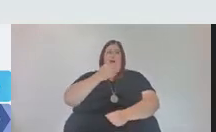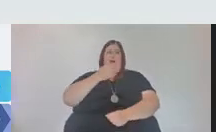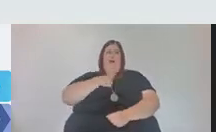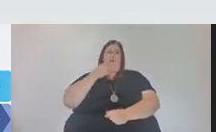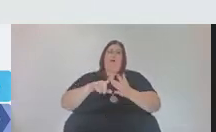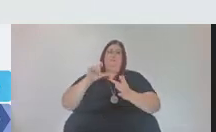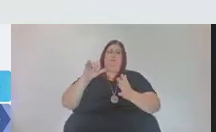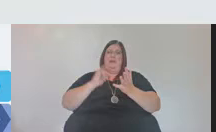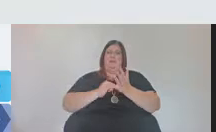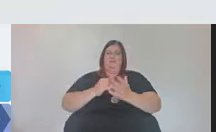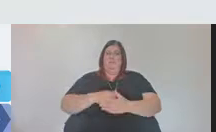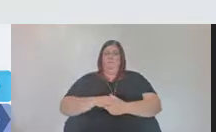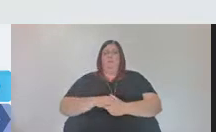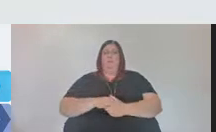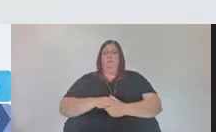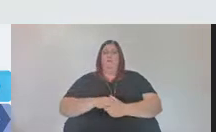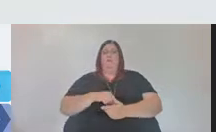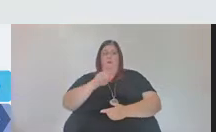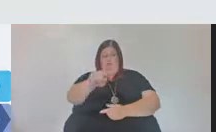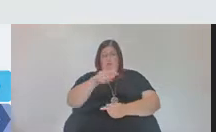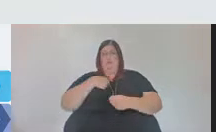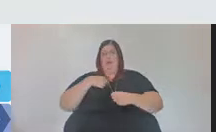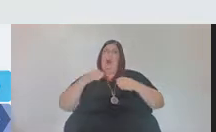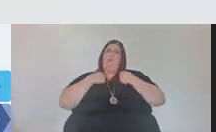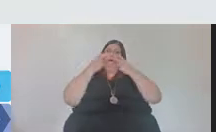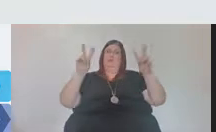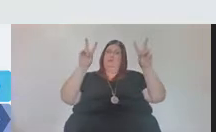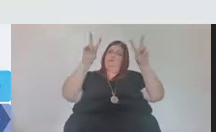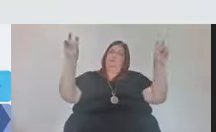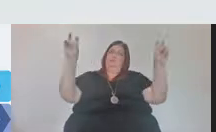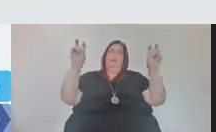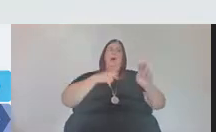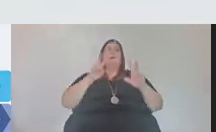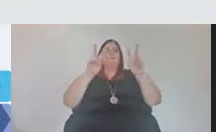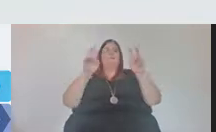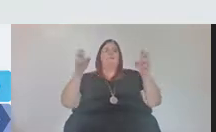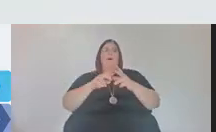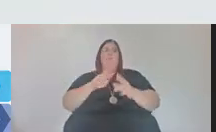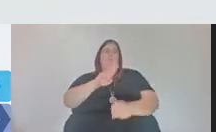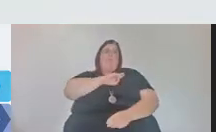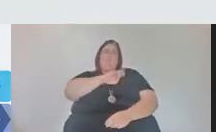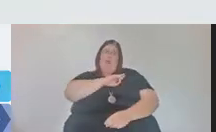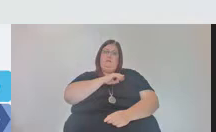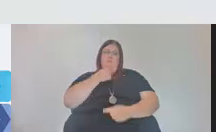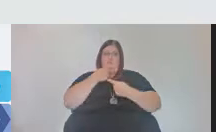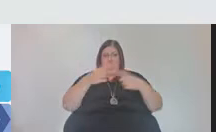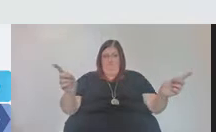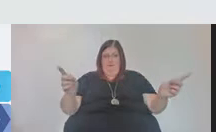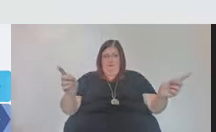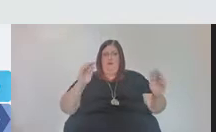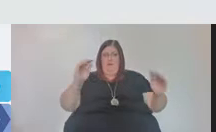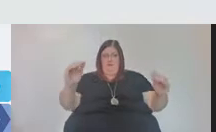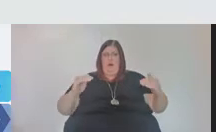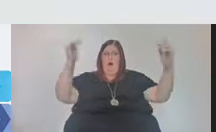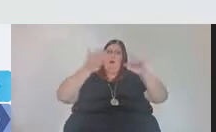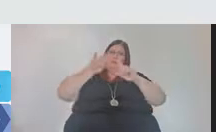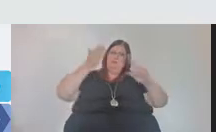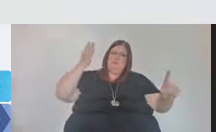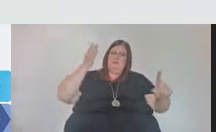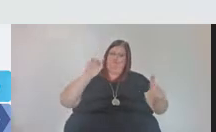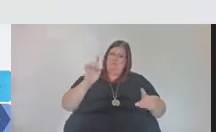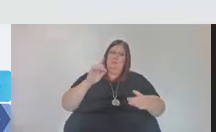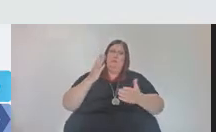North. This is our vision. It's our statement of intent, which sets high ambitions for a new way of working, which